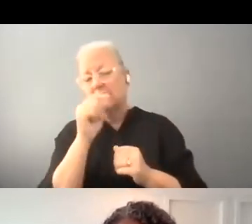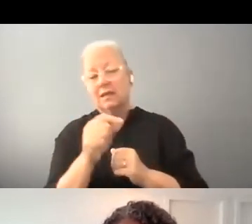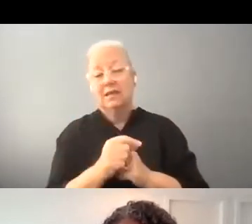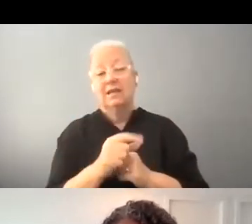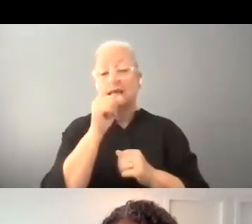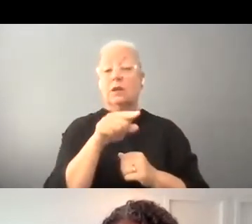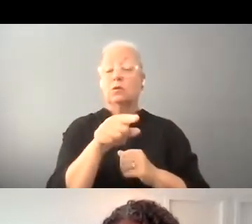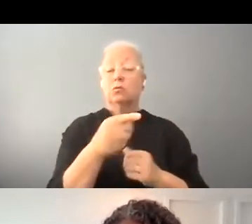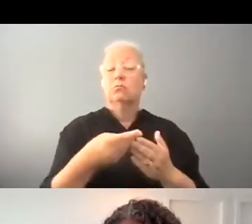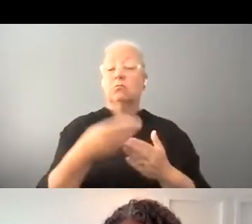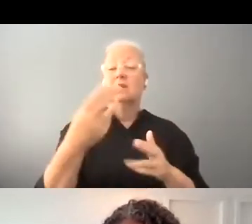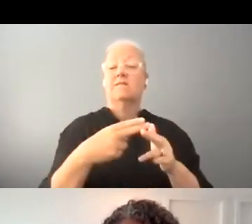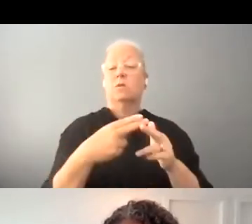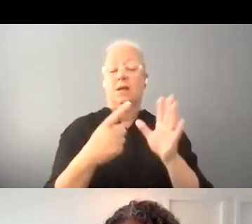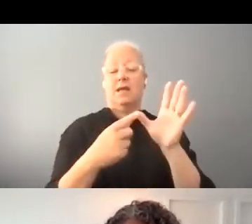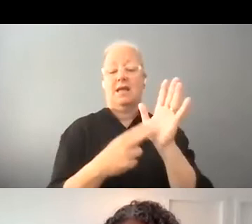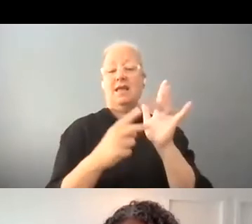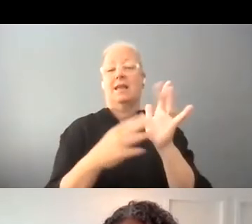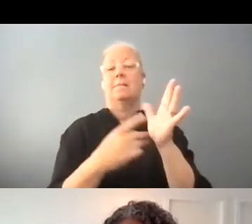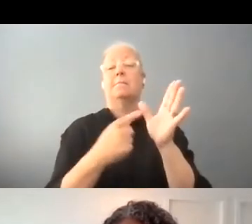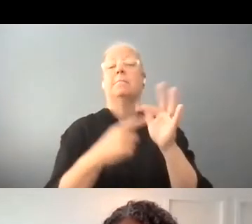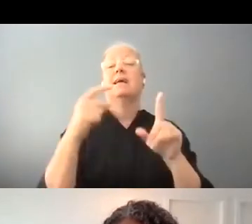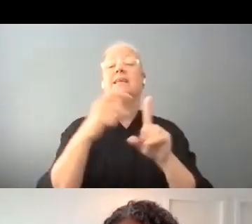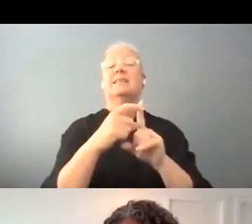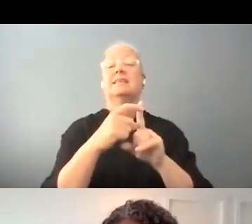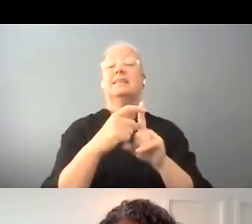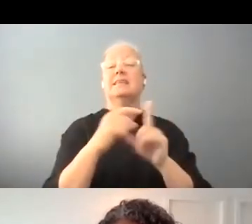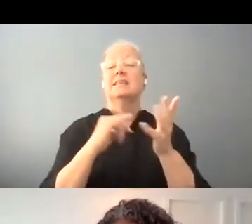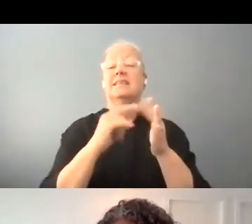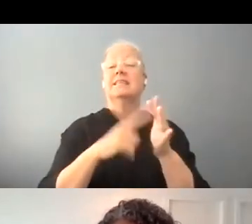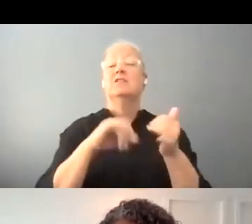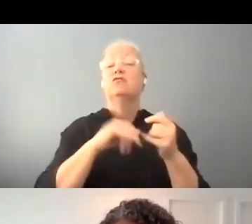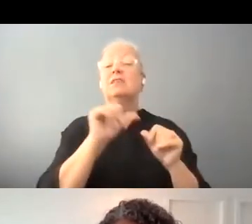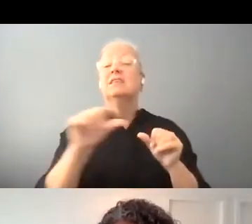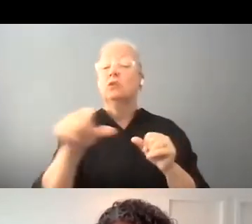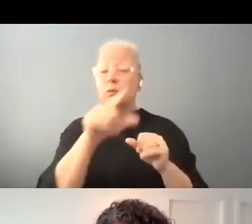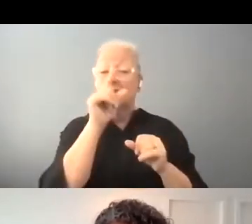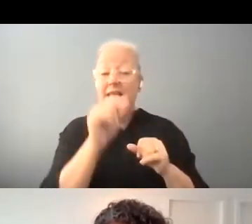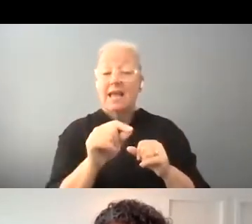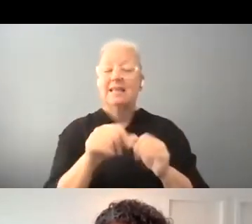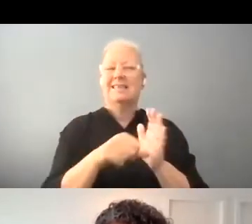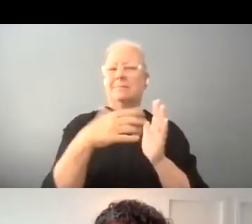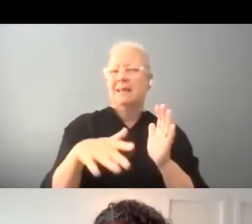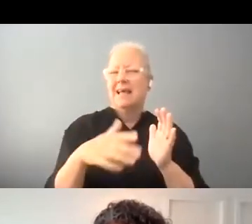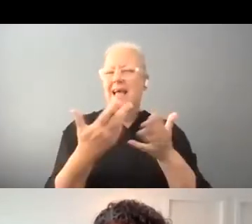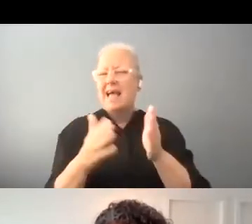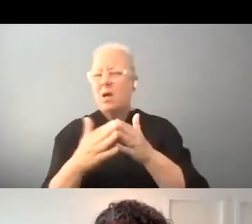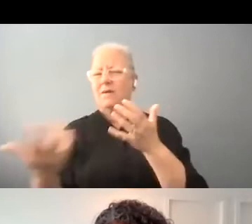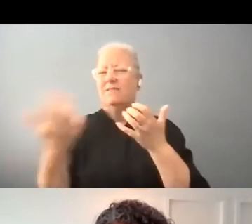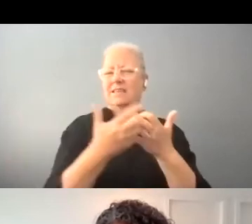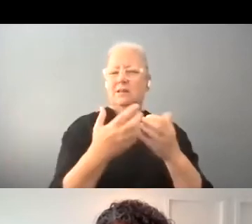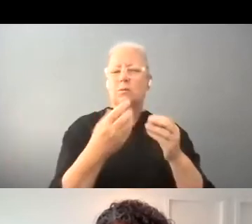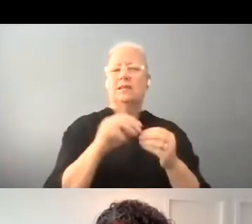series? You can. I would go back to that budget question. Animation is very expensive. How is that going to fit in with these kind of budgets at that 6x10